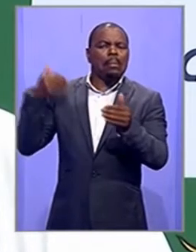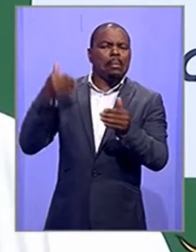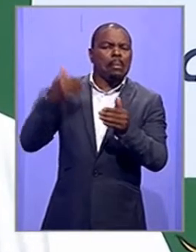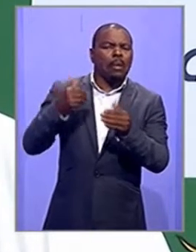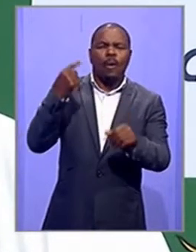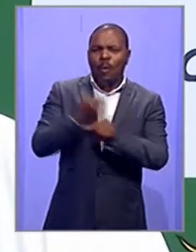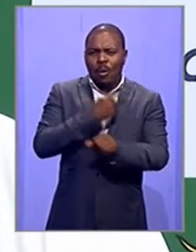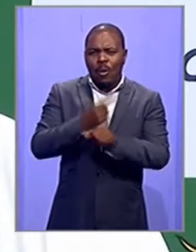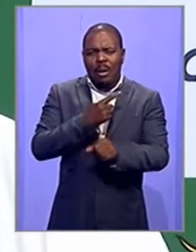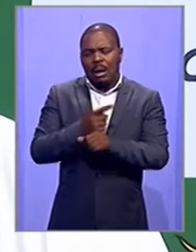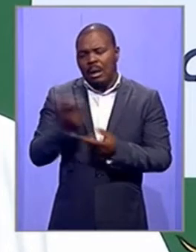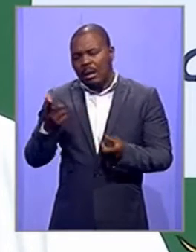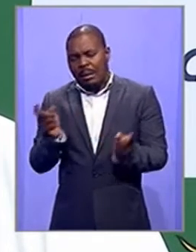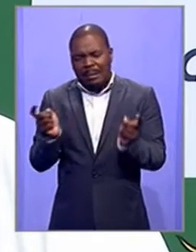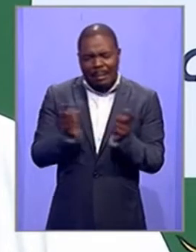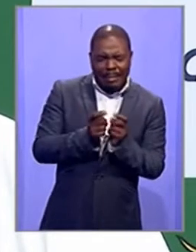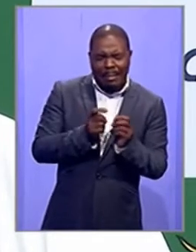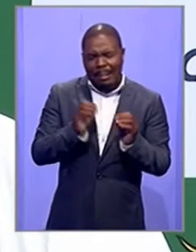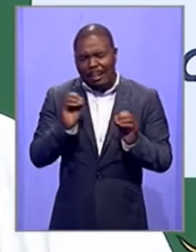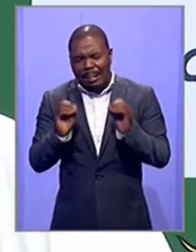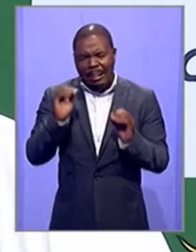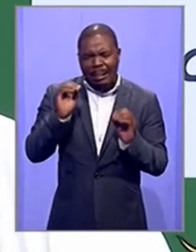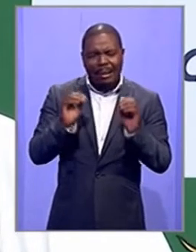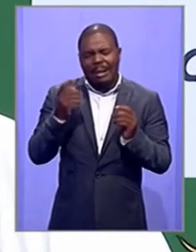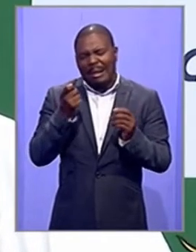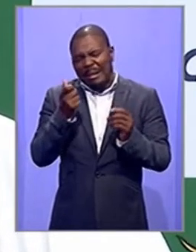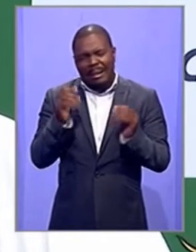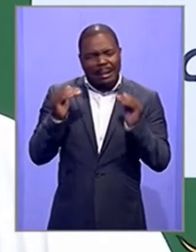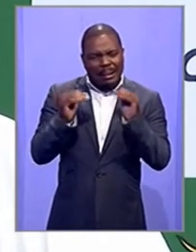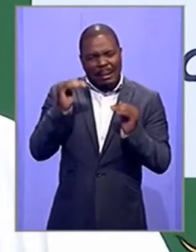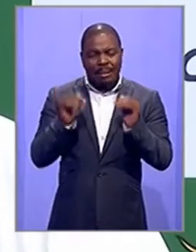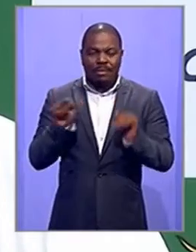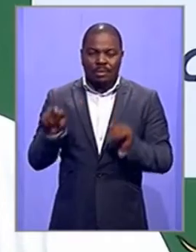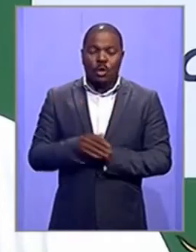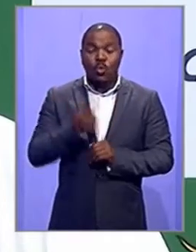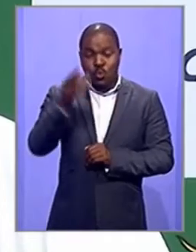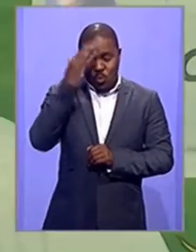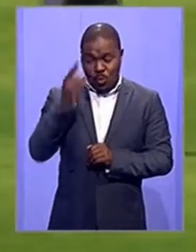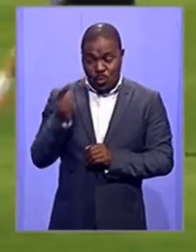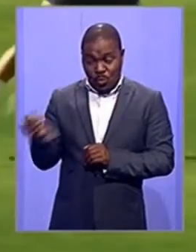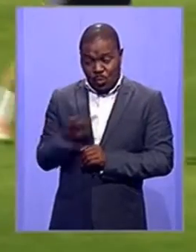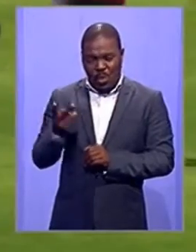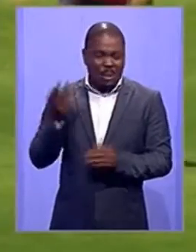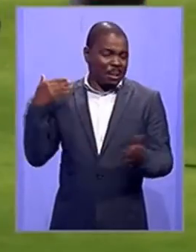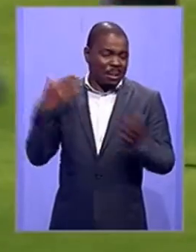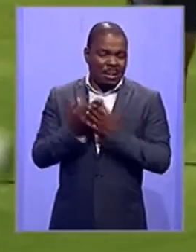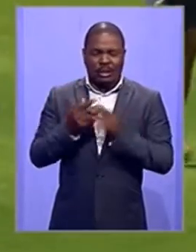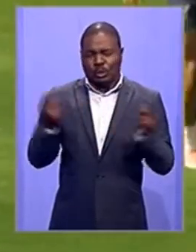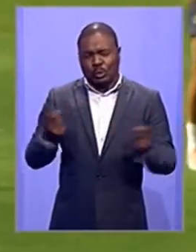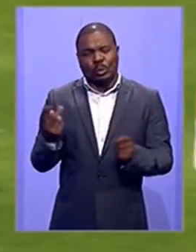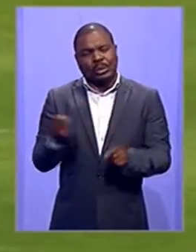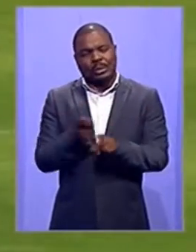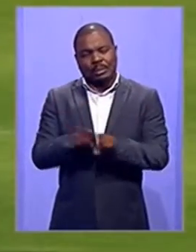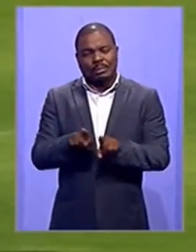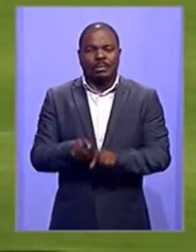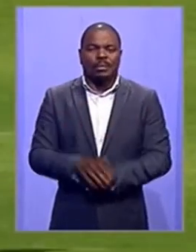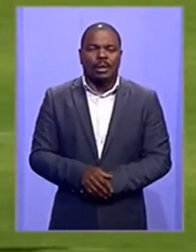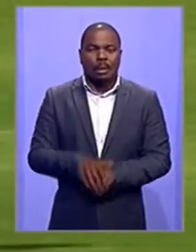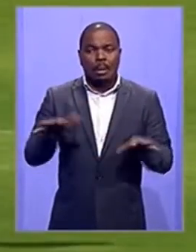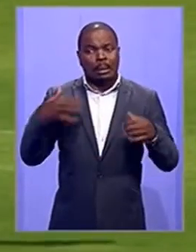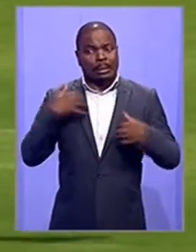always nice and close and tight between the two teams. And we know the history of the game between the two teams. Papadi ena e shebilweng ka mahlo